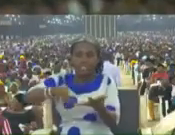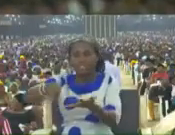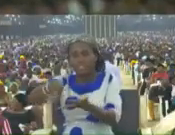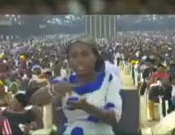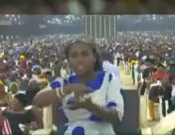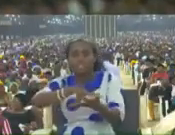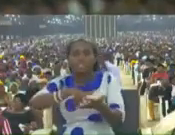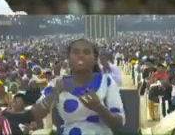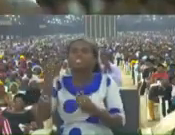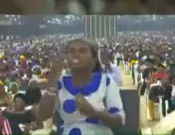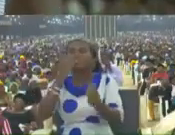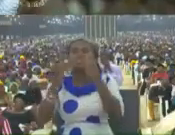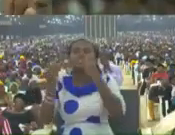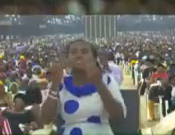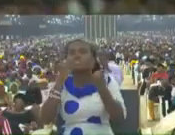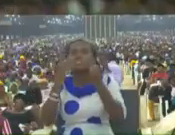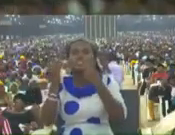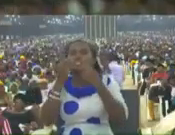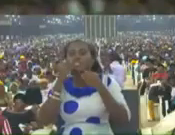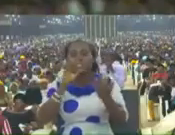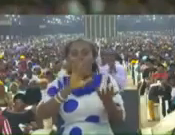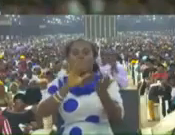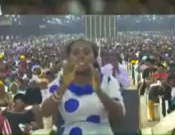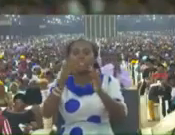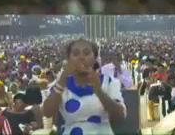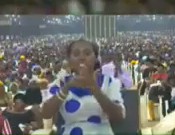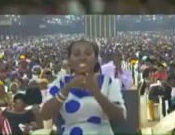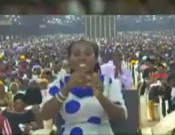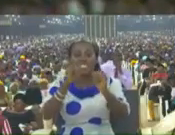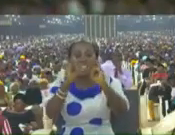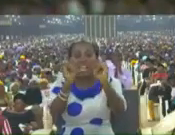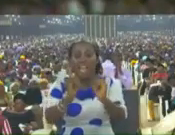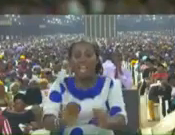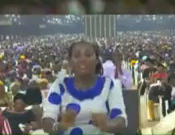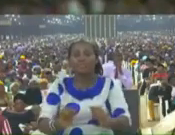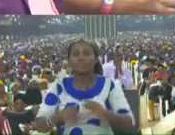eat and drink, dance before this idol.